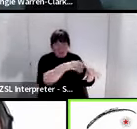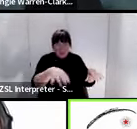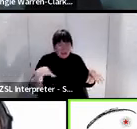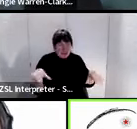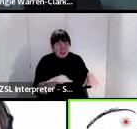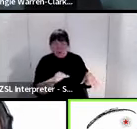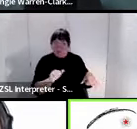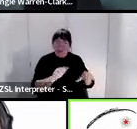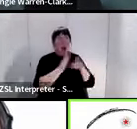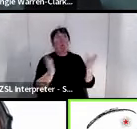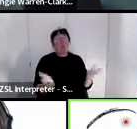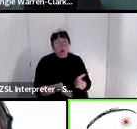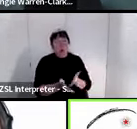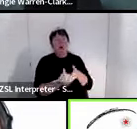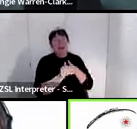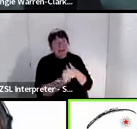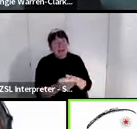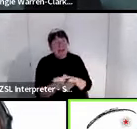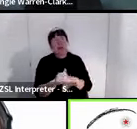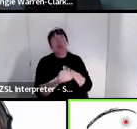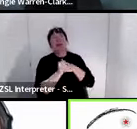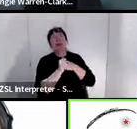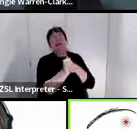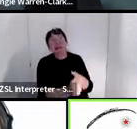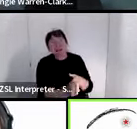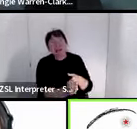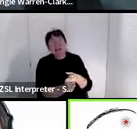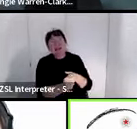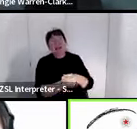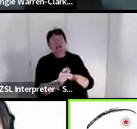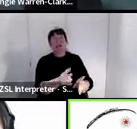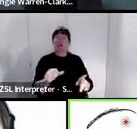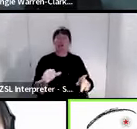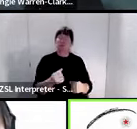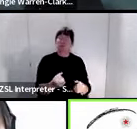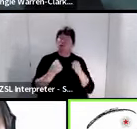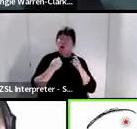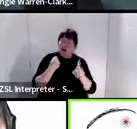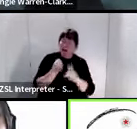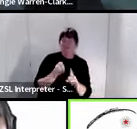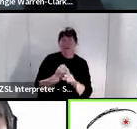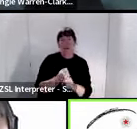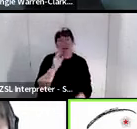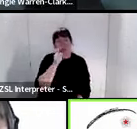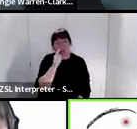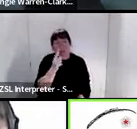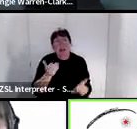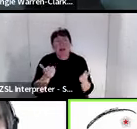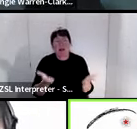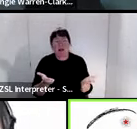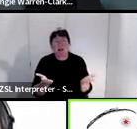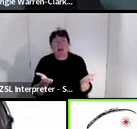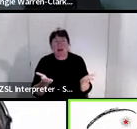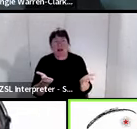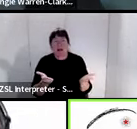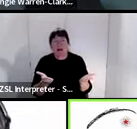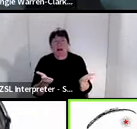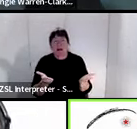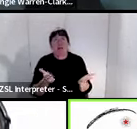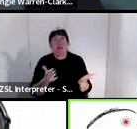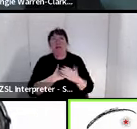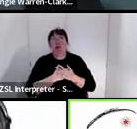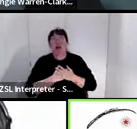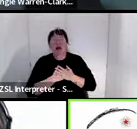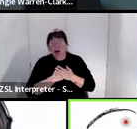should be the ones setting the example. They should be the ones absolutely advocating for their people. And it was one of just a real